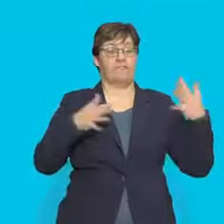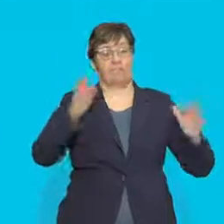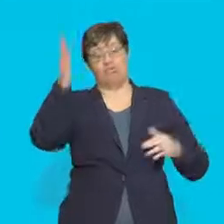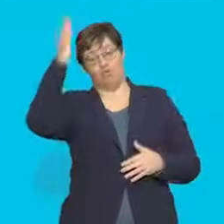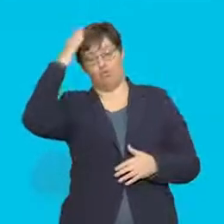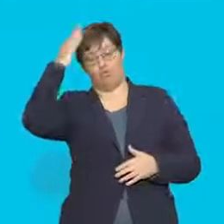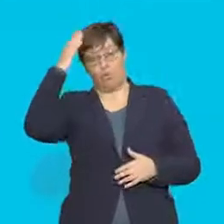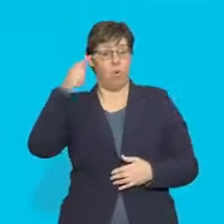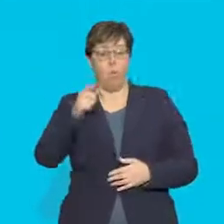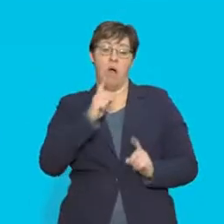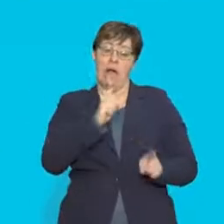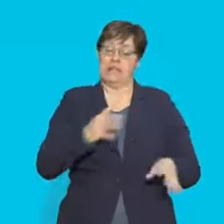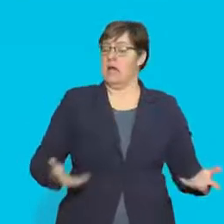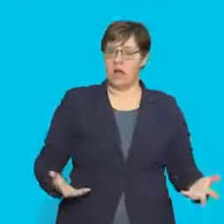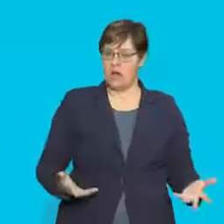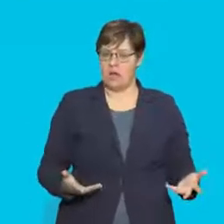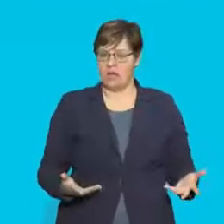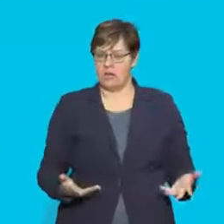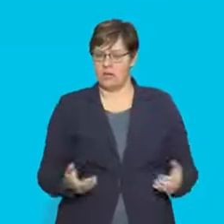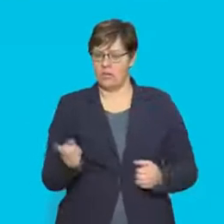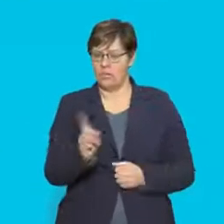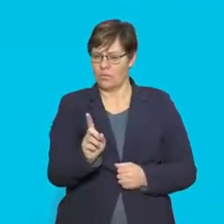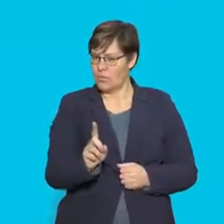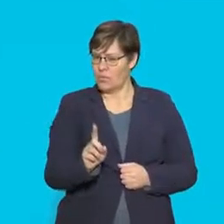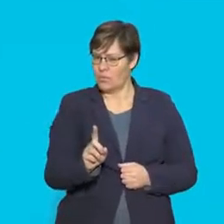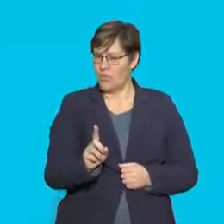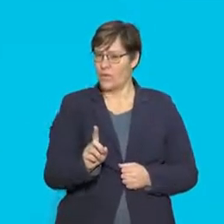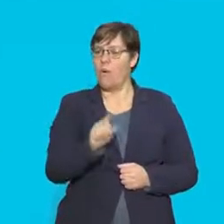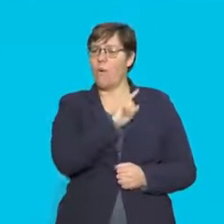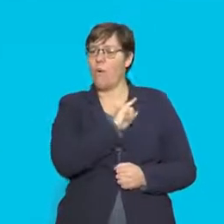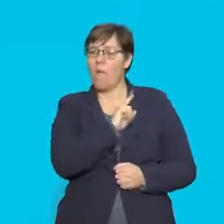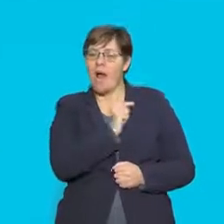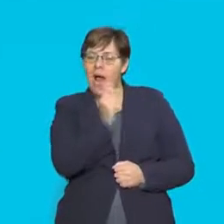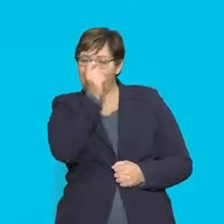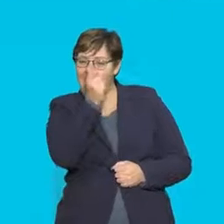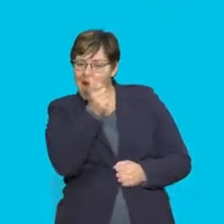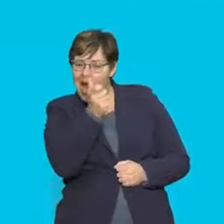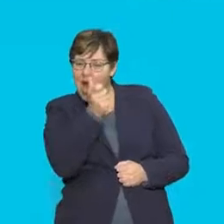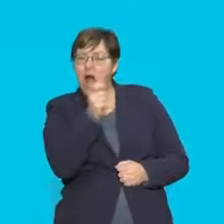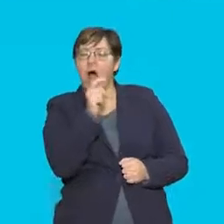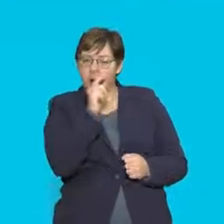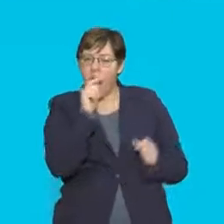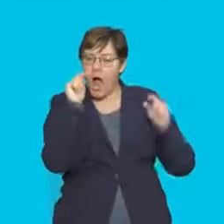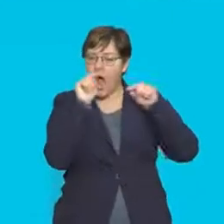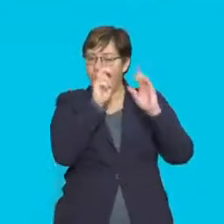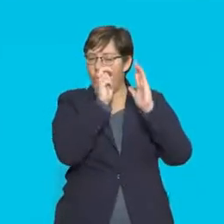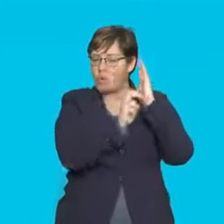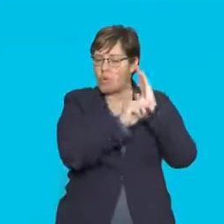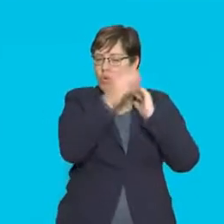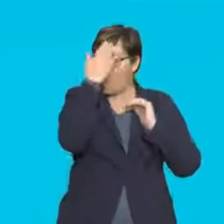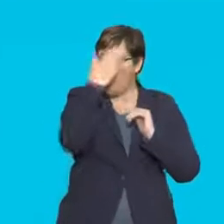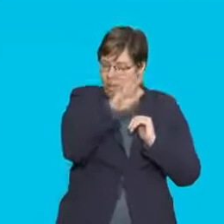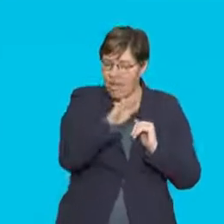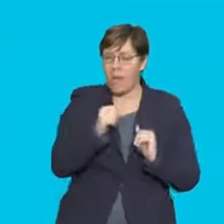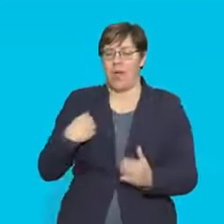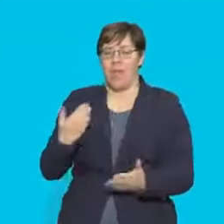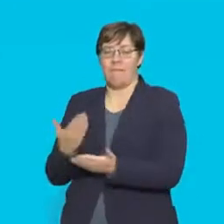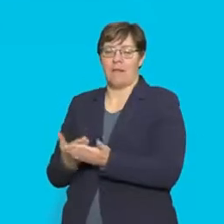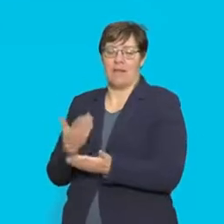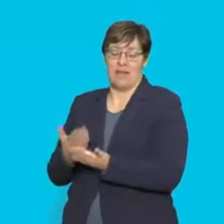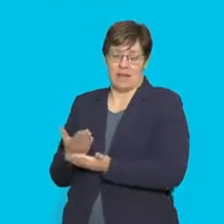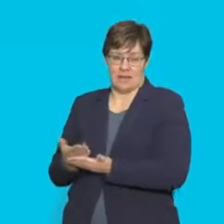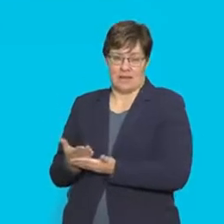already know what all of these are all about. No. It is because of the little things that you are being told that you are going to apply